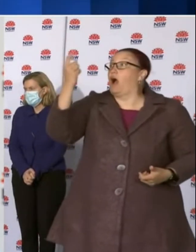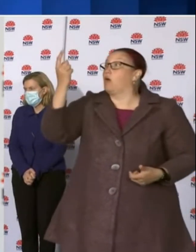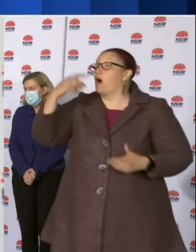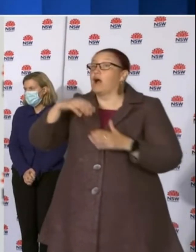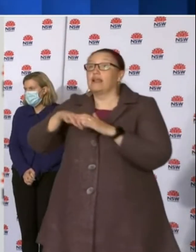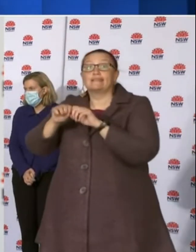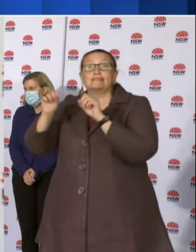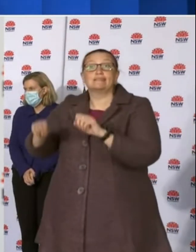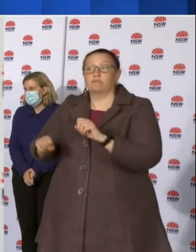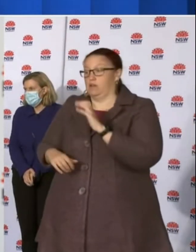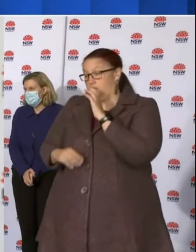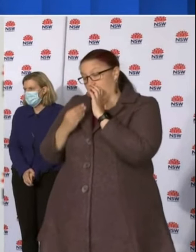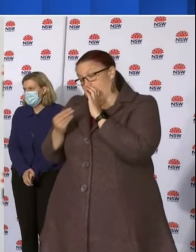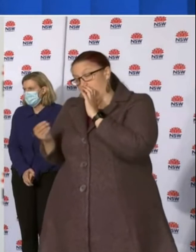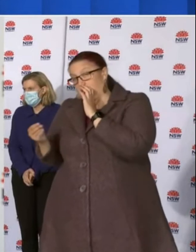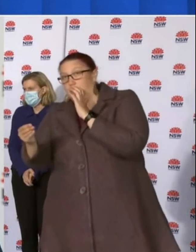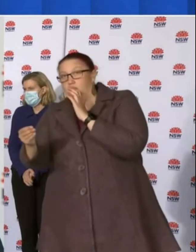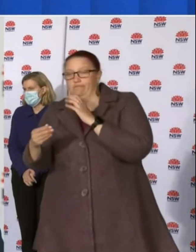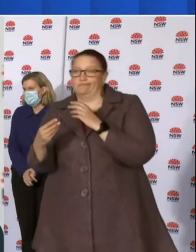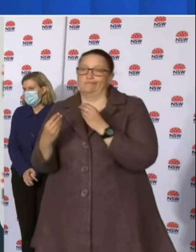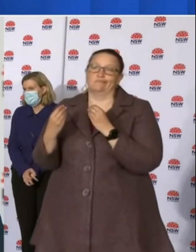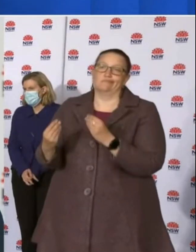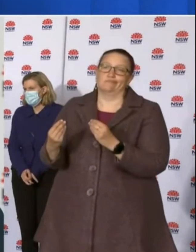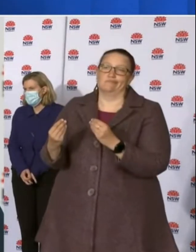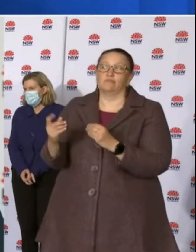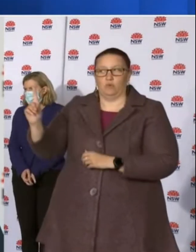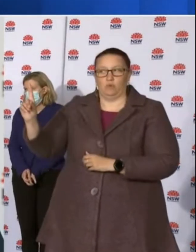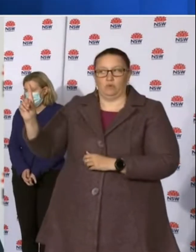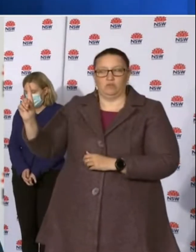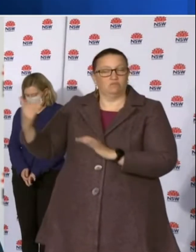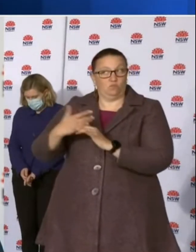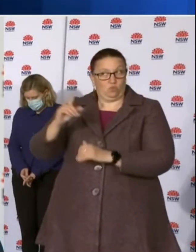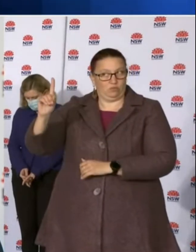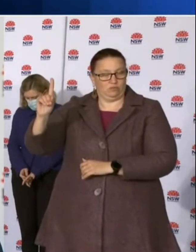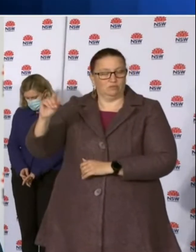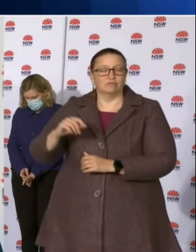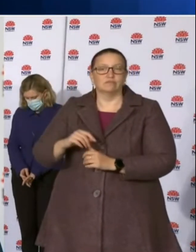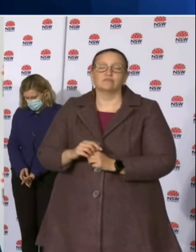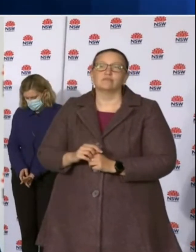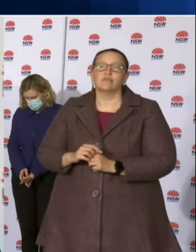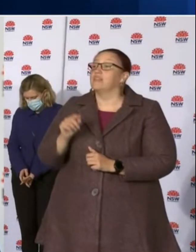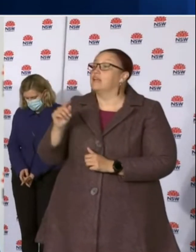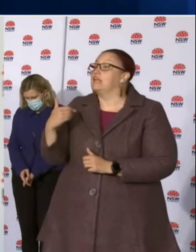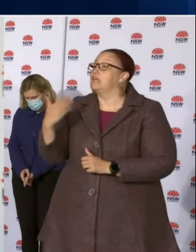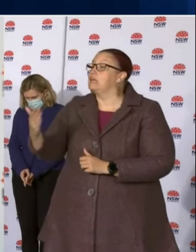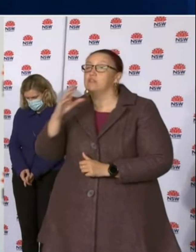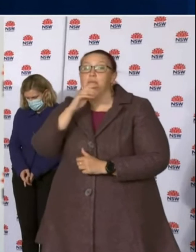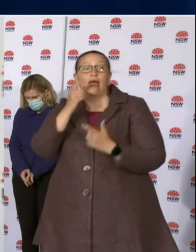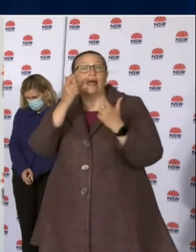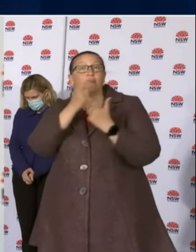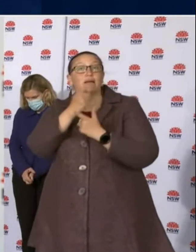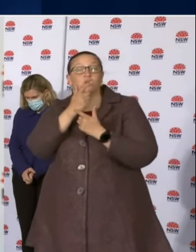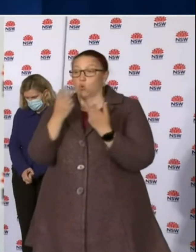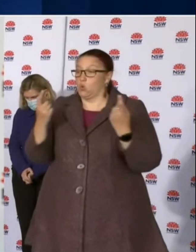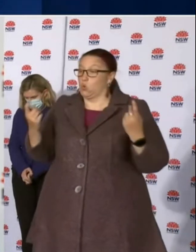not an appropriate person to be making commentary about it. I'm coming to you, Liz, just wait. And so Health looked at